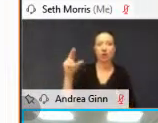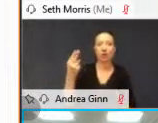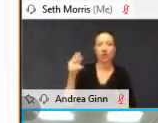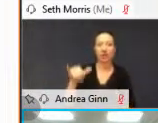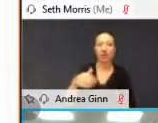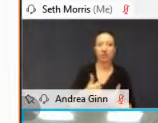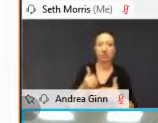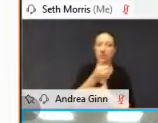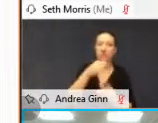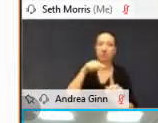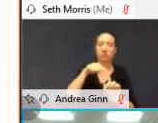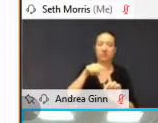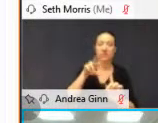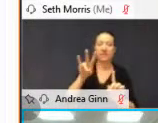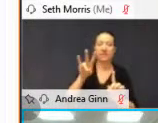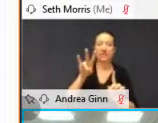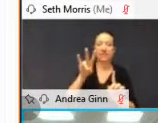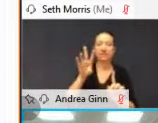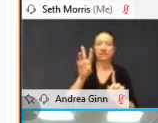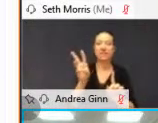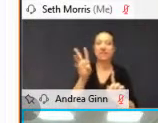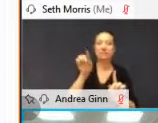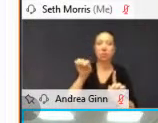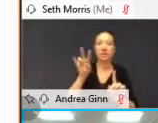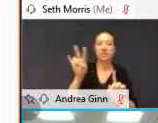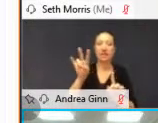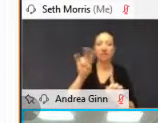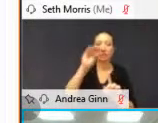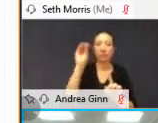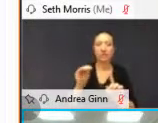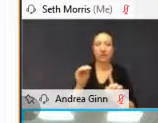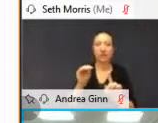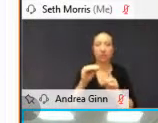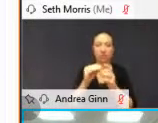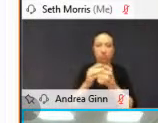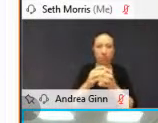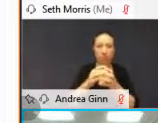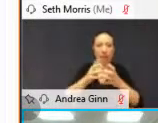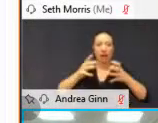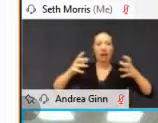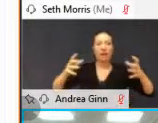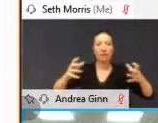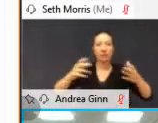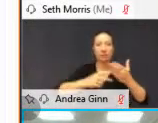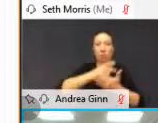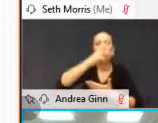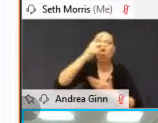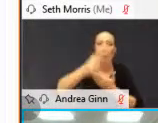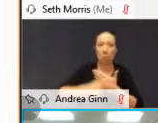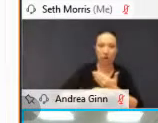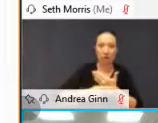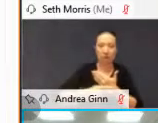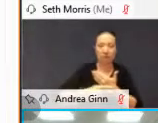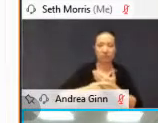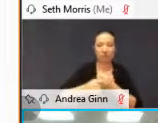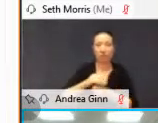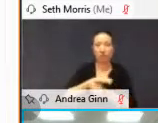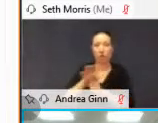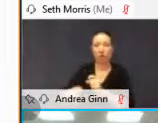seen 6.7% overall growth in enrollment in the program. Given the impact of